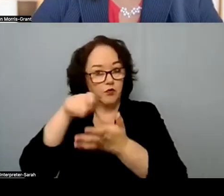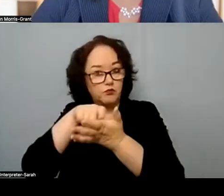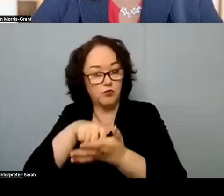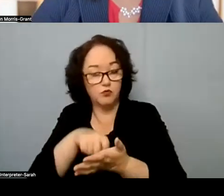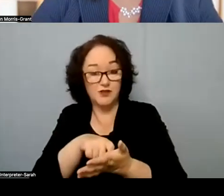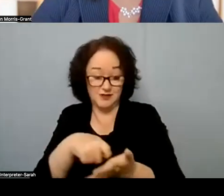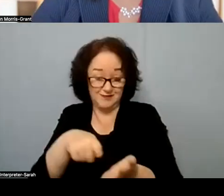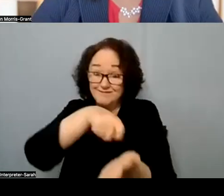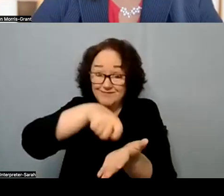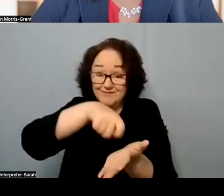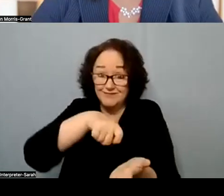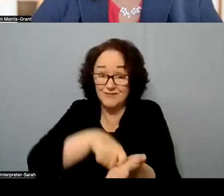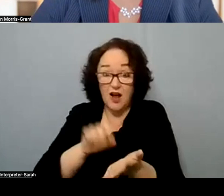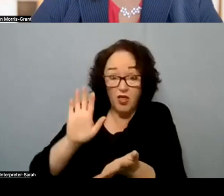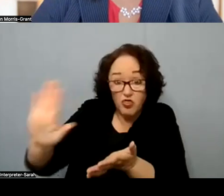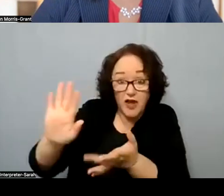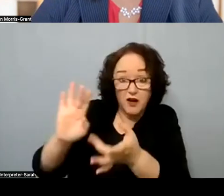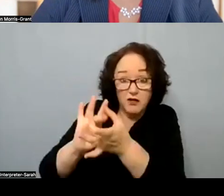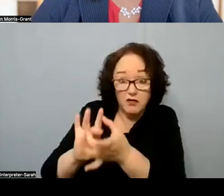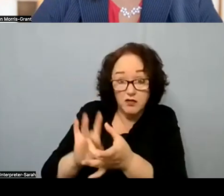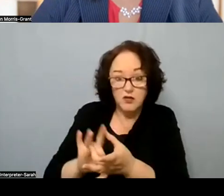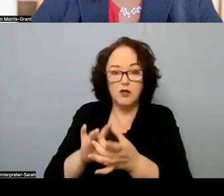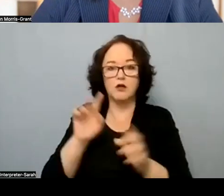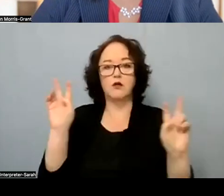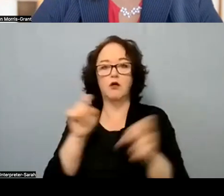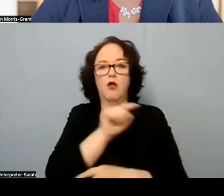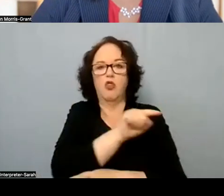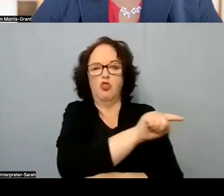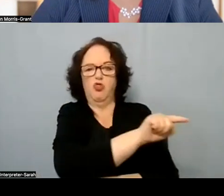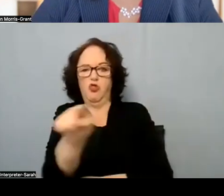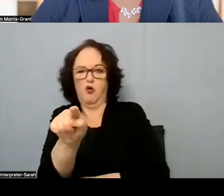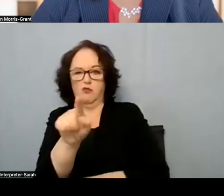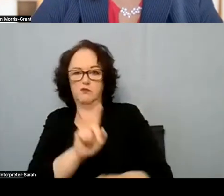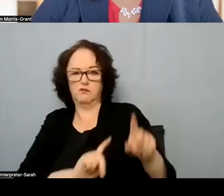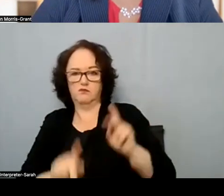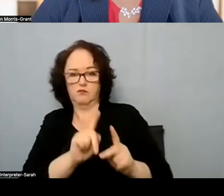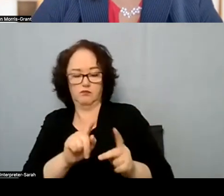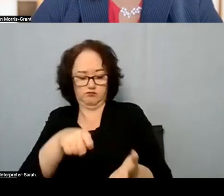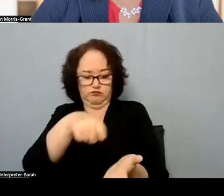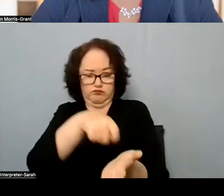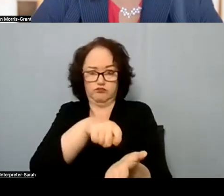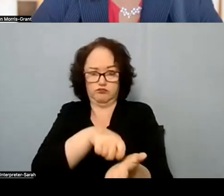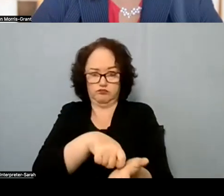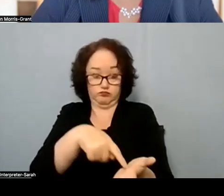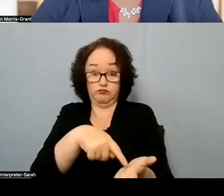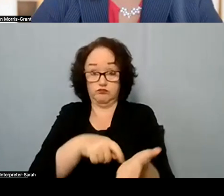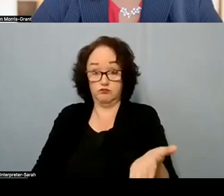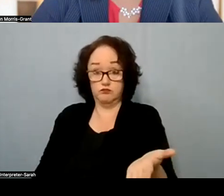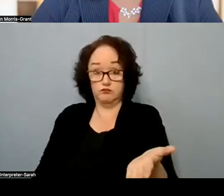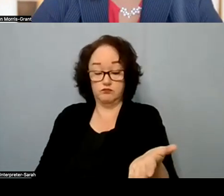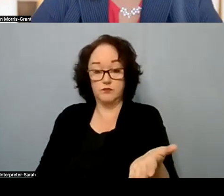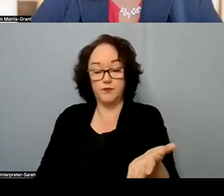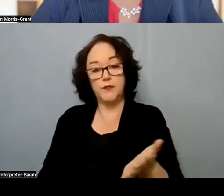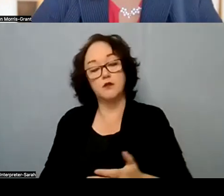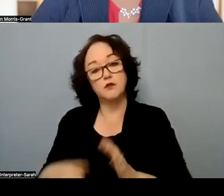Housing and we were just kind of saying, this is what happened. And the attorney for our Fair Housing Council that serves